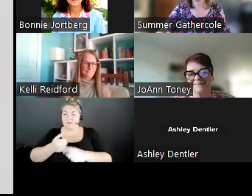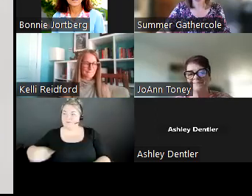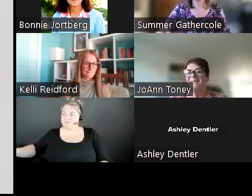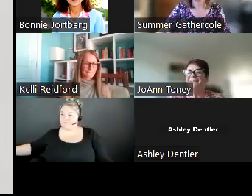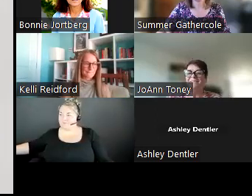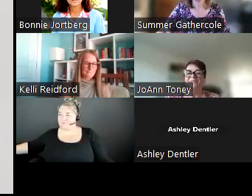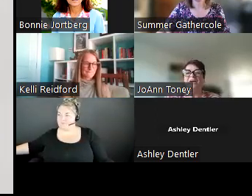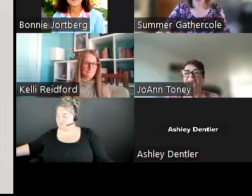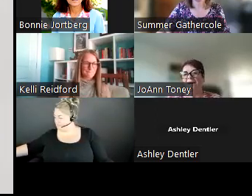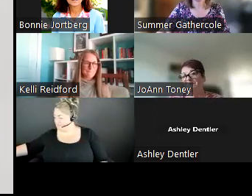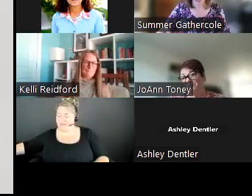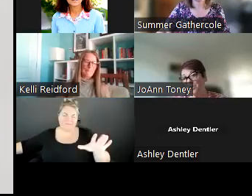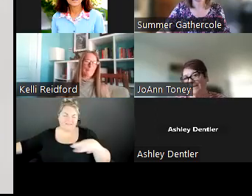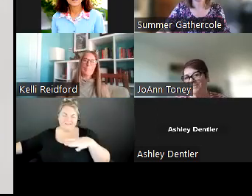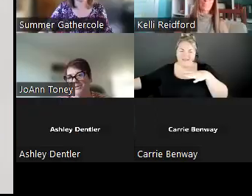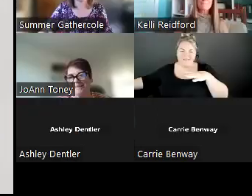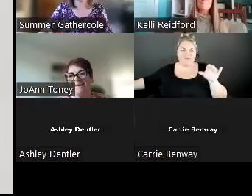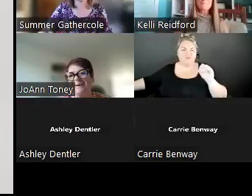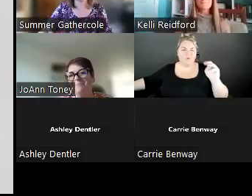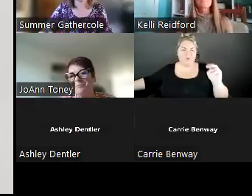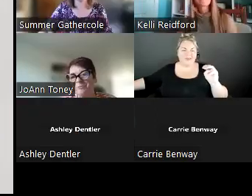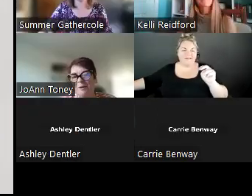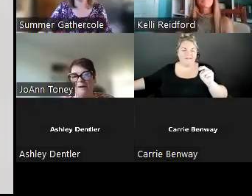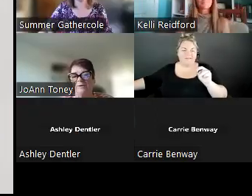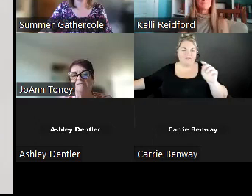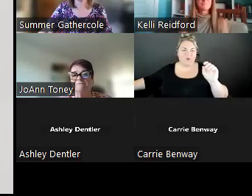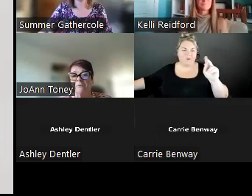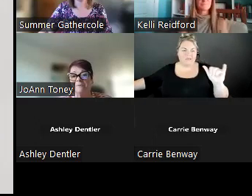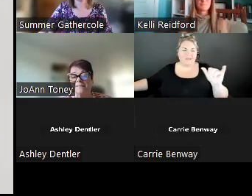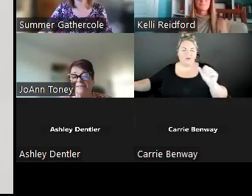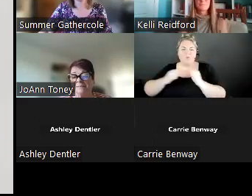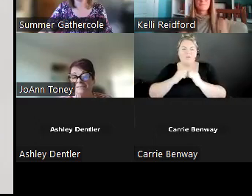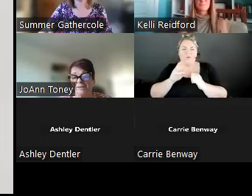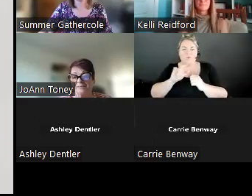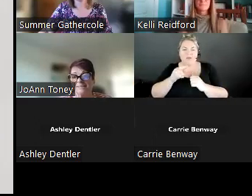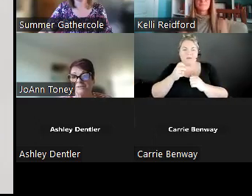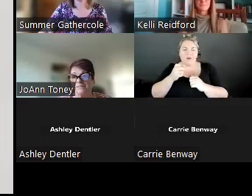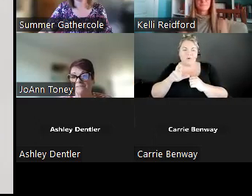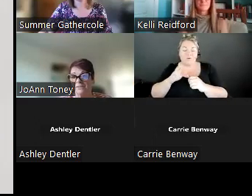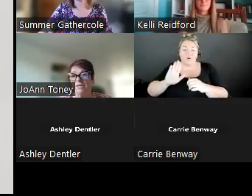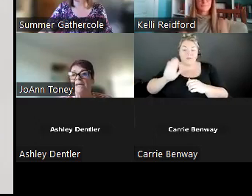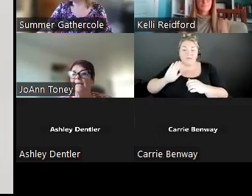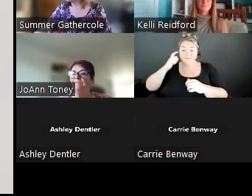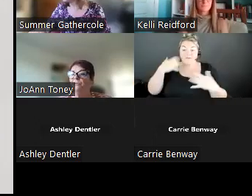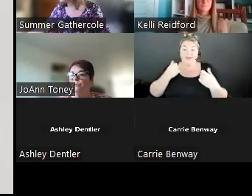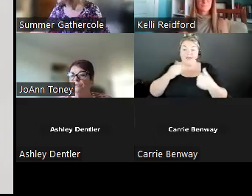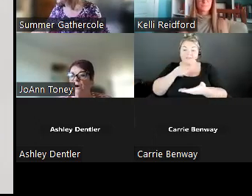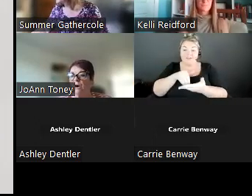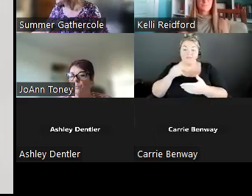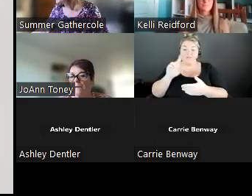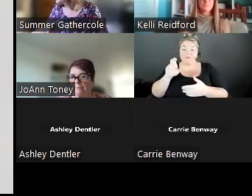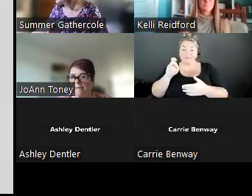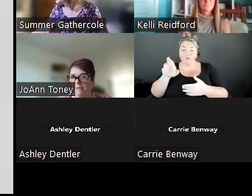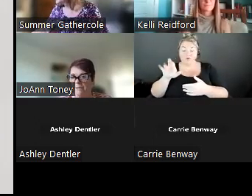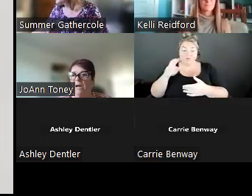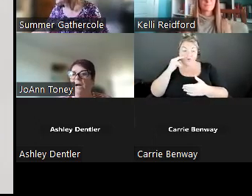Oh, that's fine. I'm Joanne Toney with Well Power, formerly the Mental Health Center of Denver. If you look on the